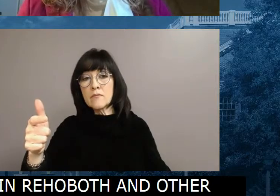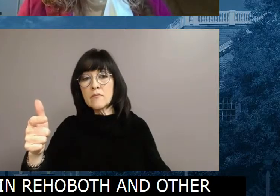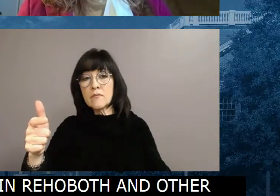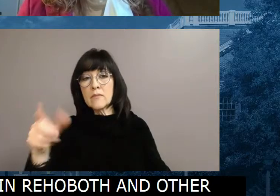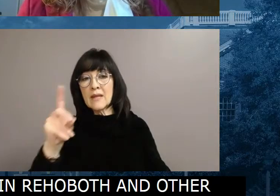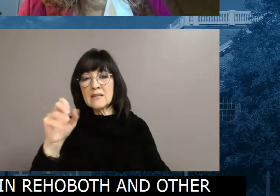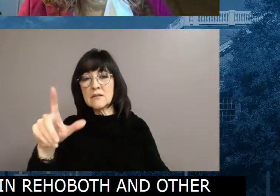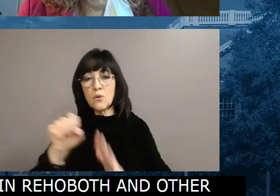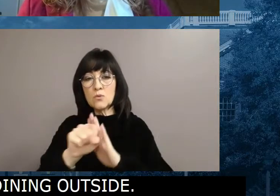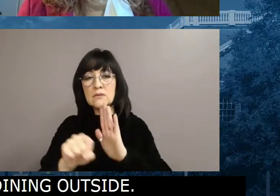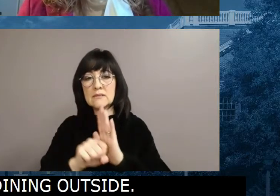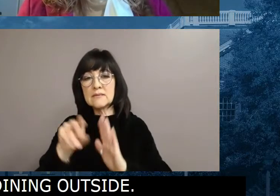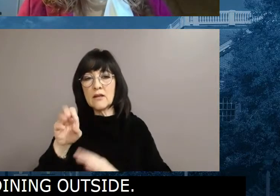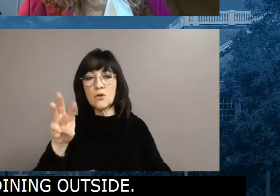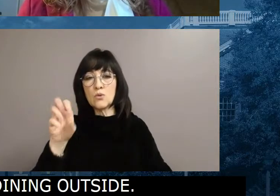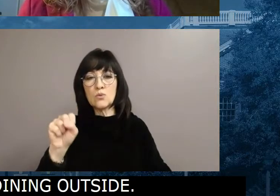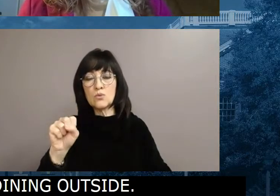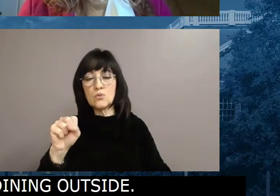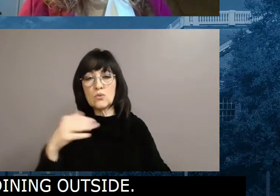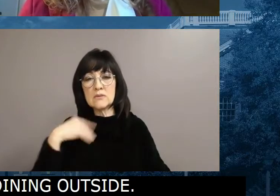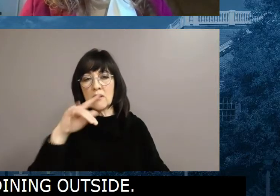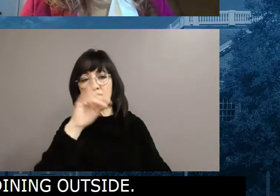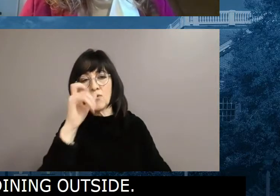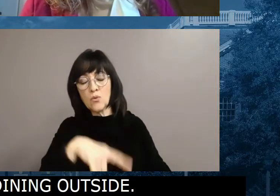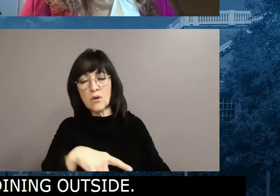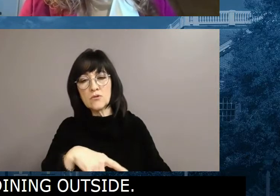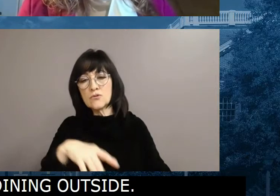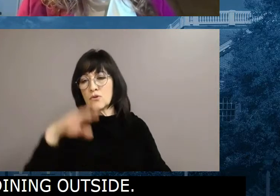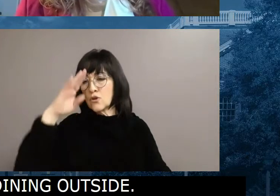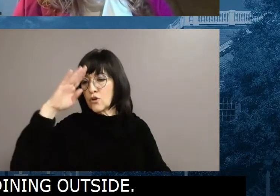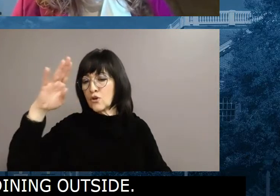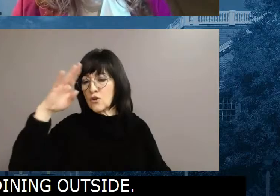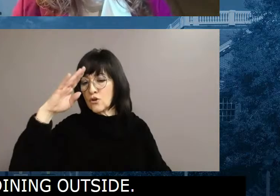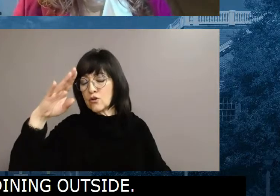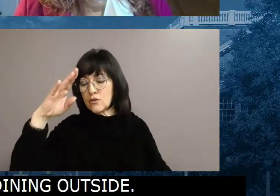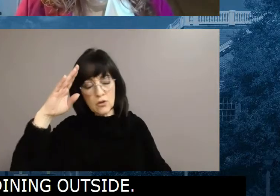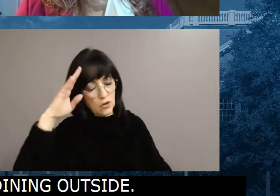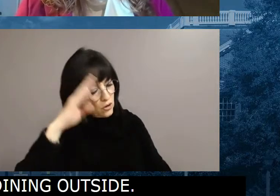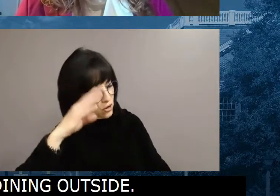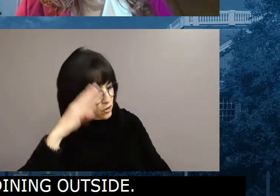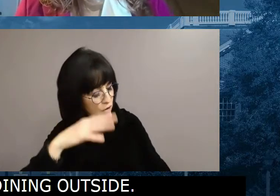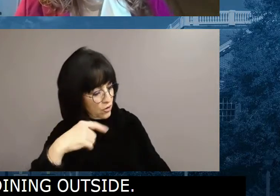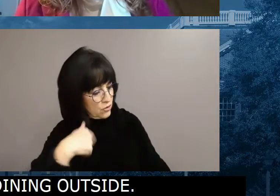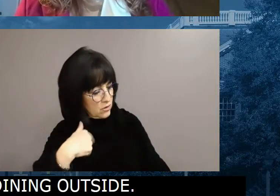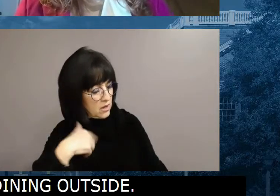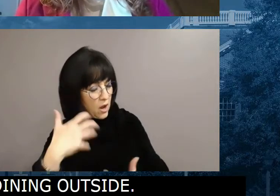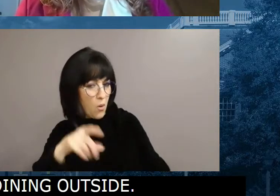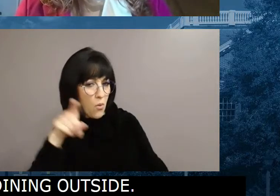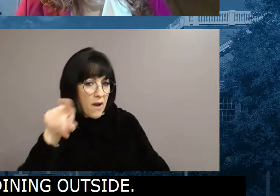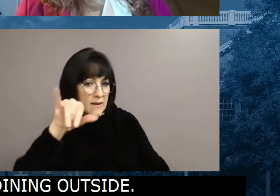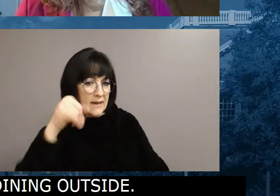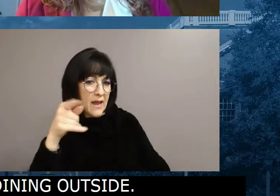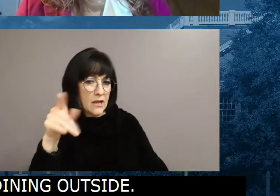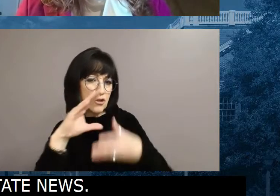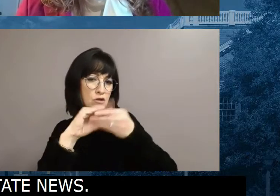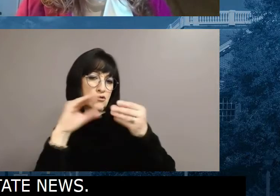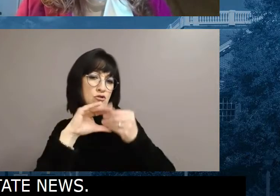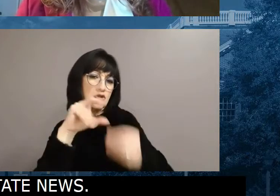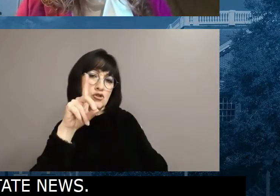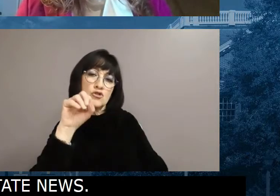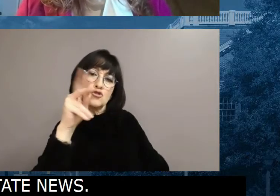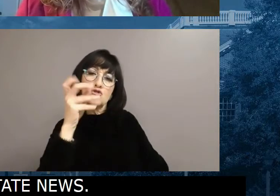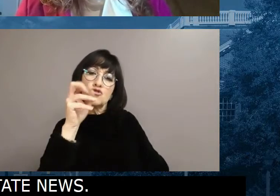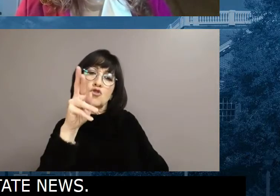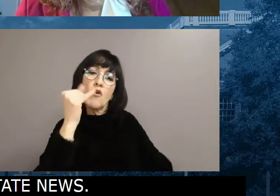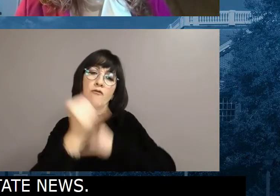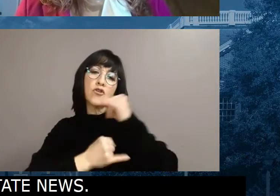Hi, everyone. Good afternoon. I want to follow up with AJ on the Dover International Speedway site. I